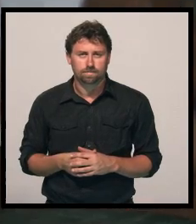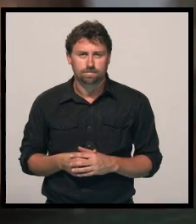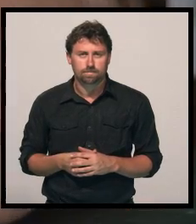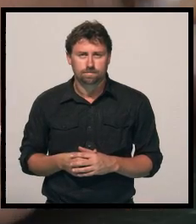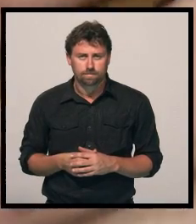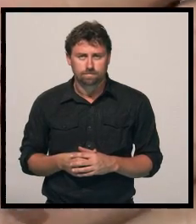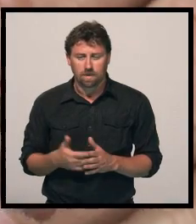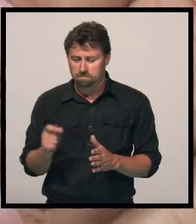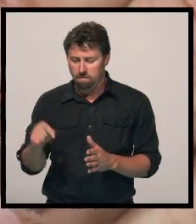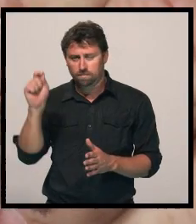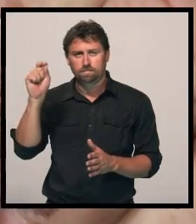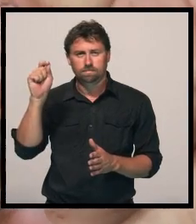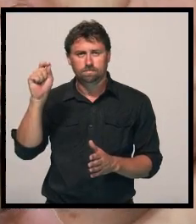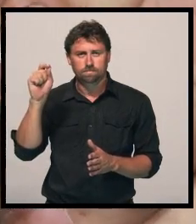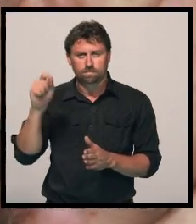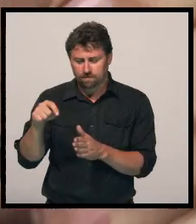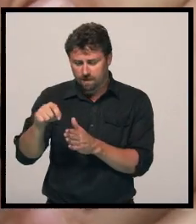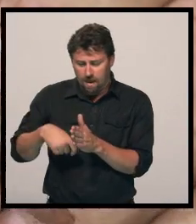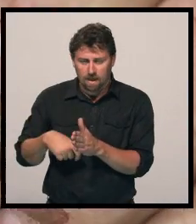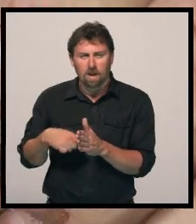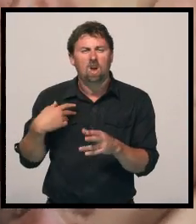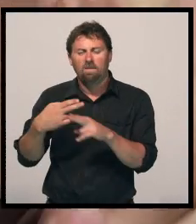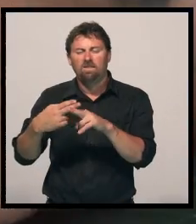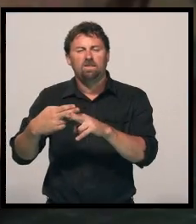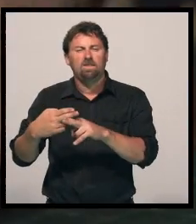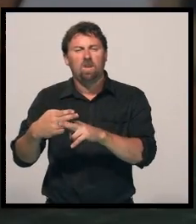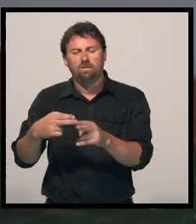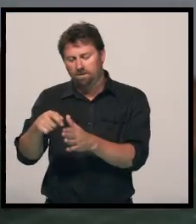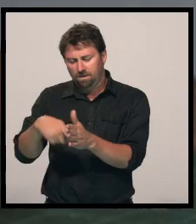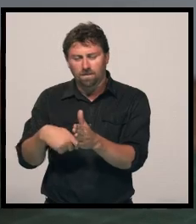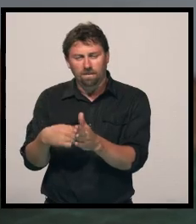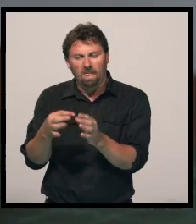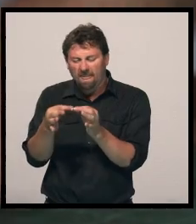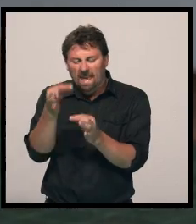and mark it. In this case I'll mark it with a knife because it gives me a much finer line.